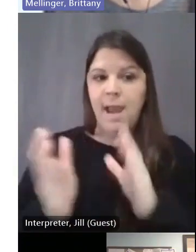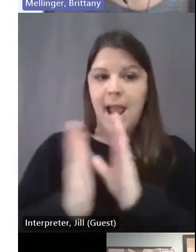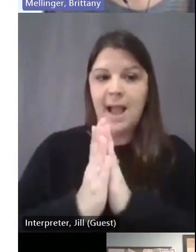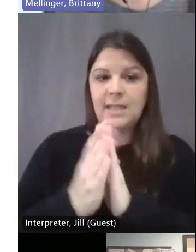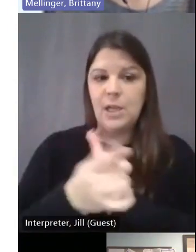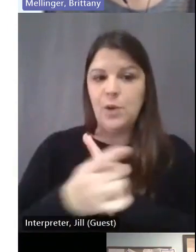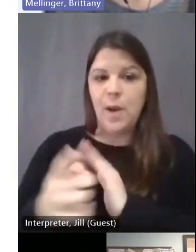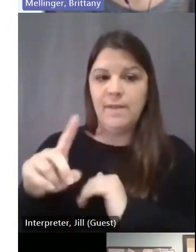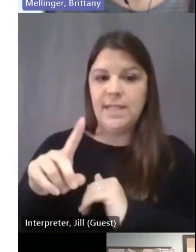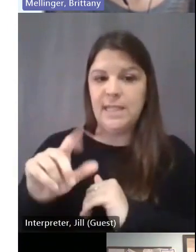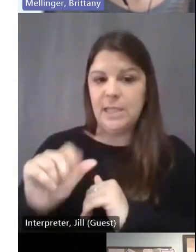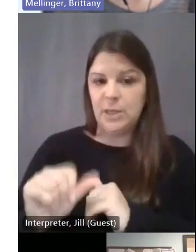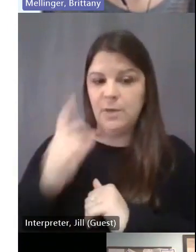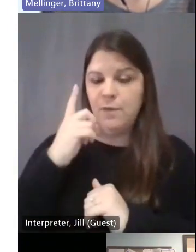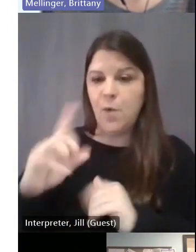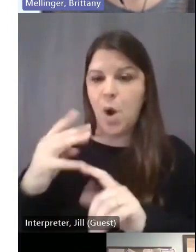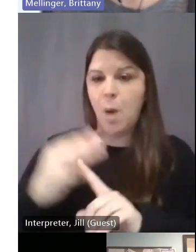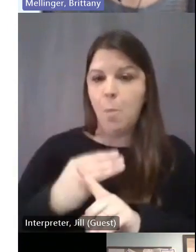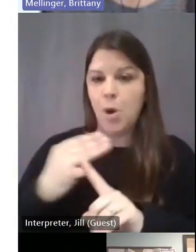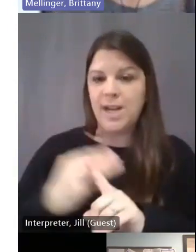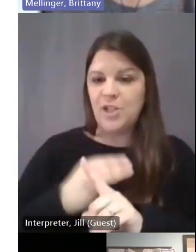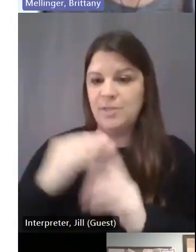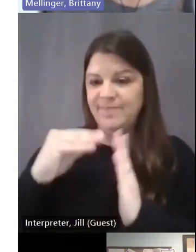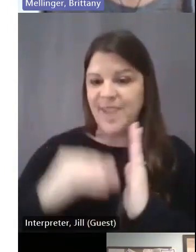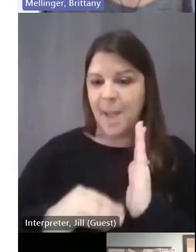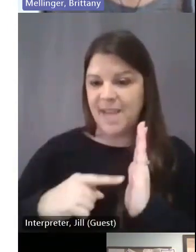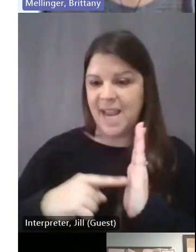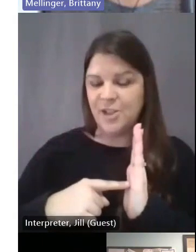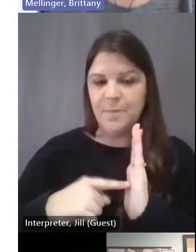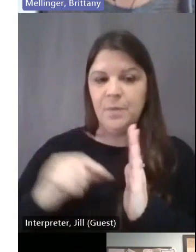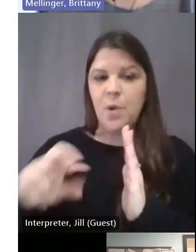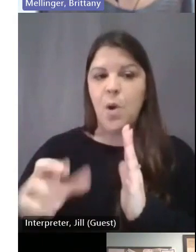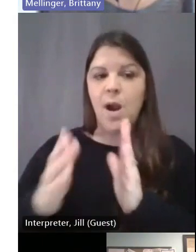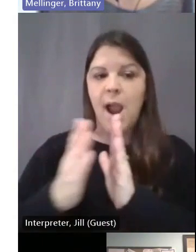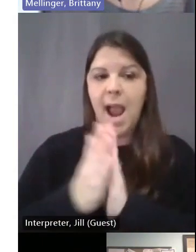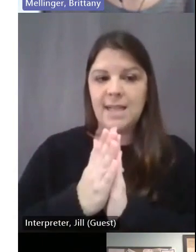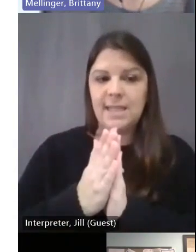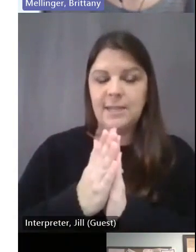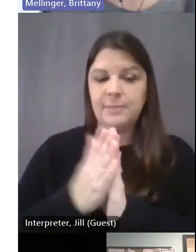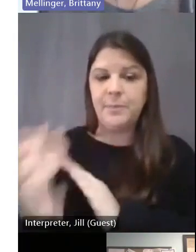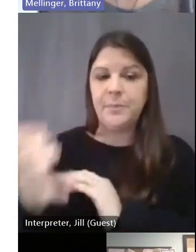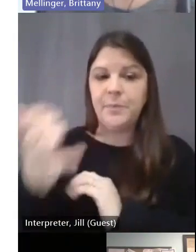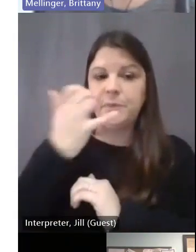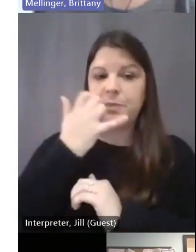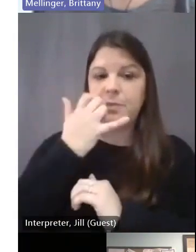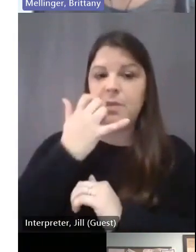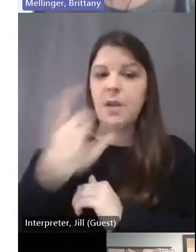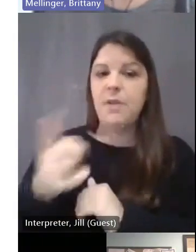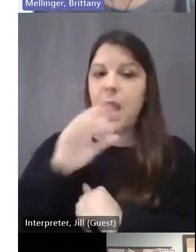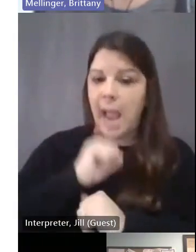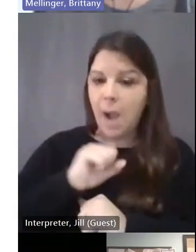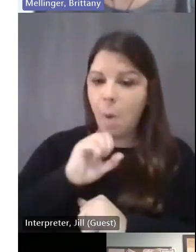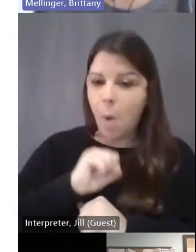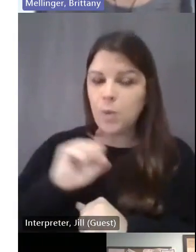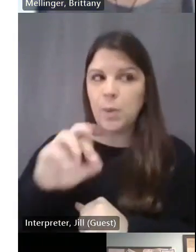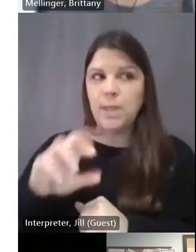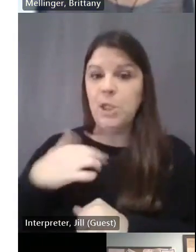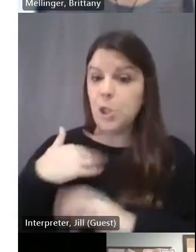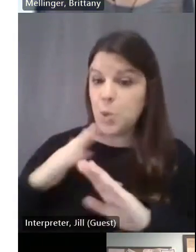has a disability on a mortgage application, or asking a caller who's inquiring about an apartment for their age or if they have